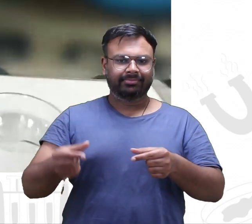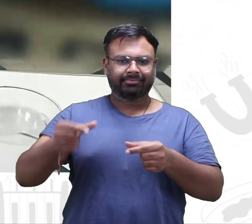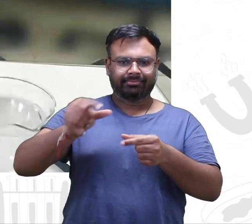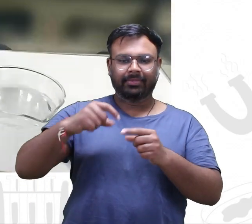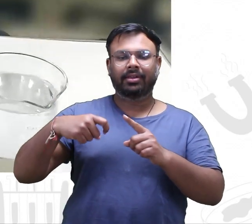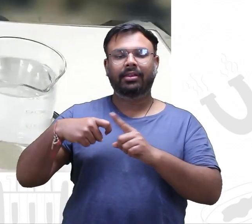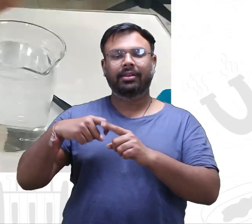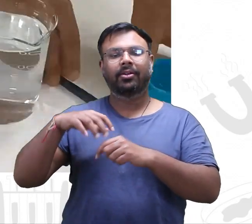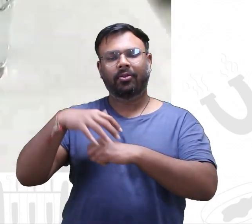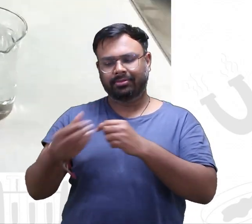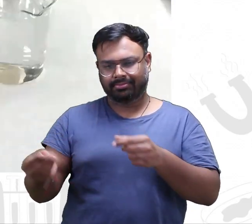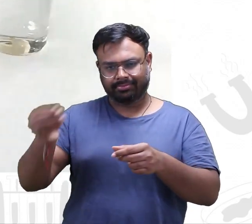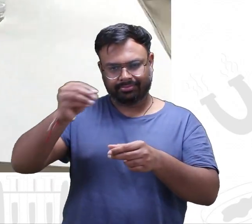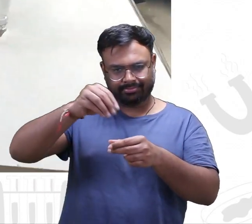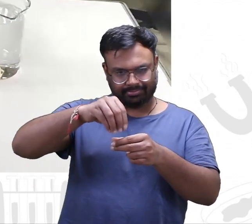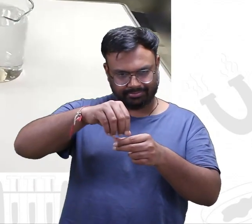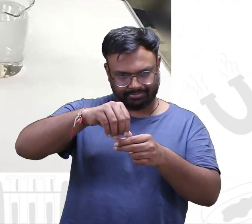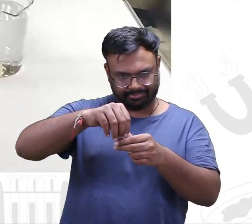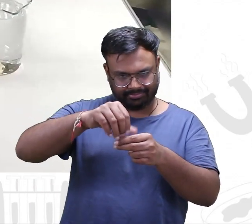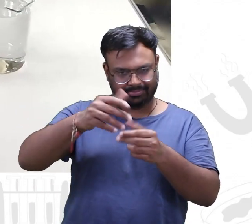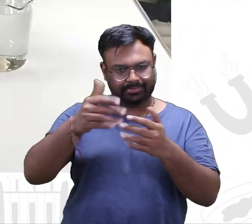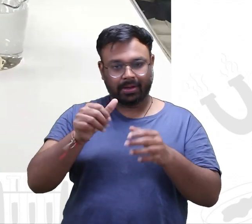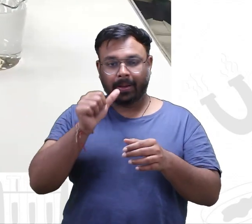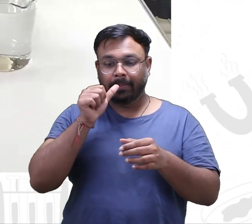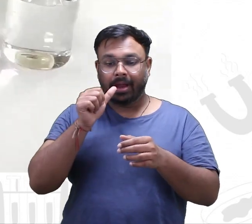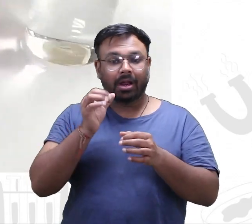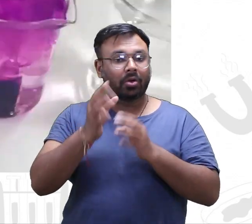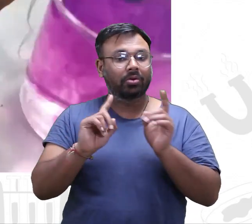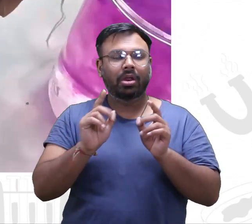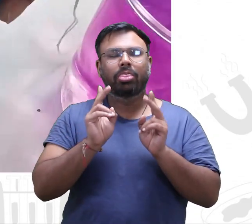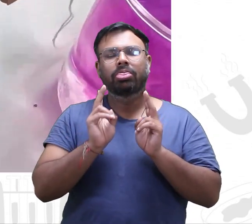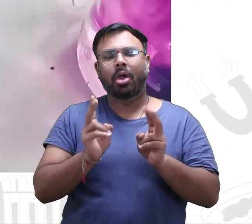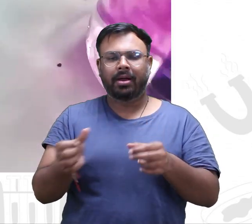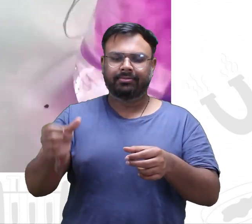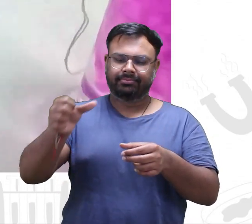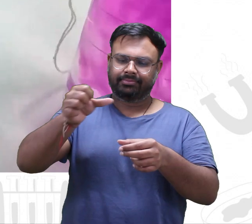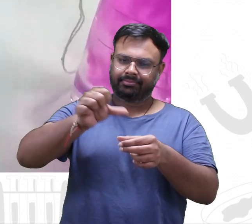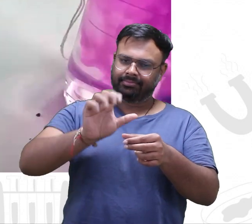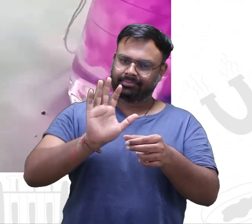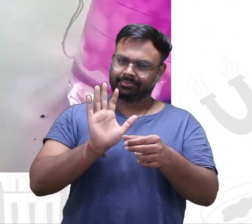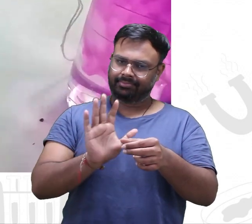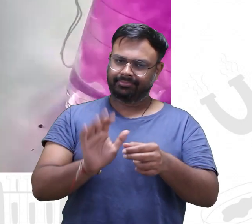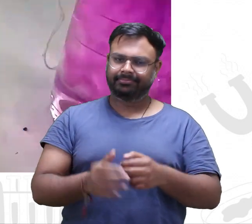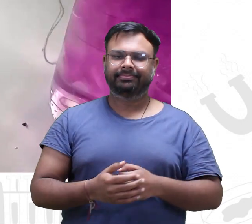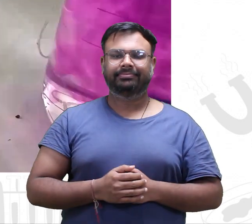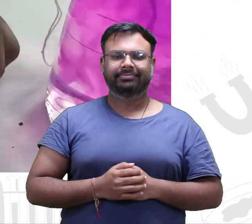Now we put some potassium permanganate in the glass container filled with normal water.